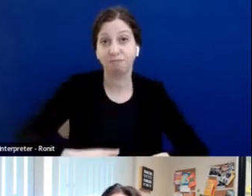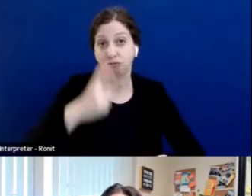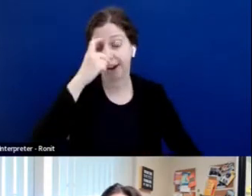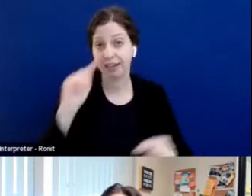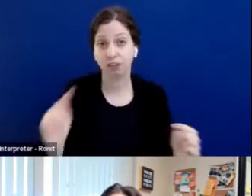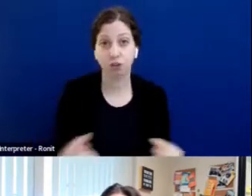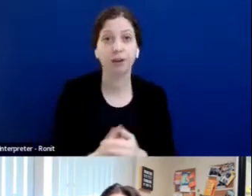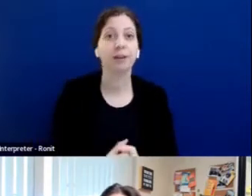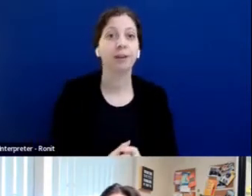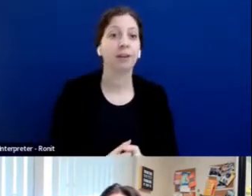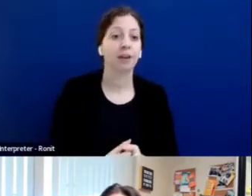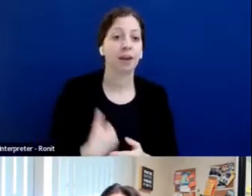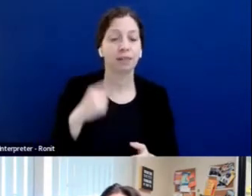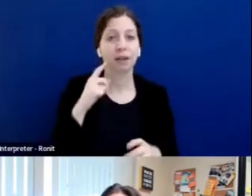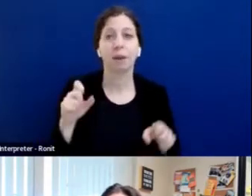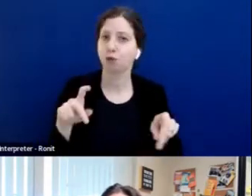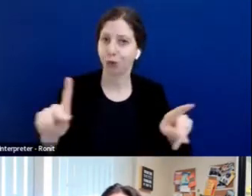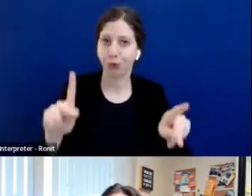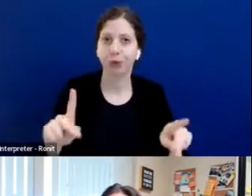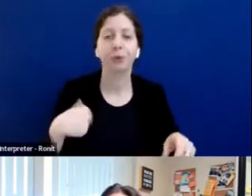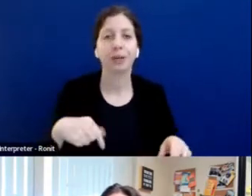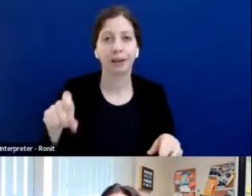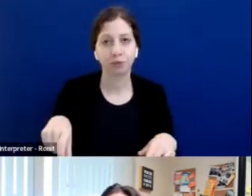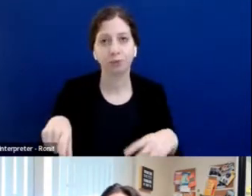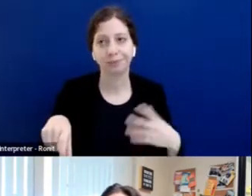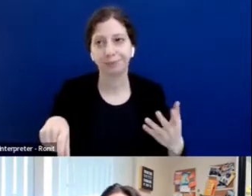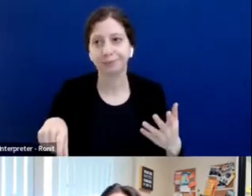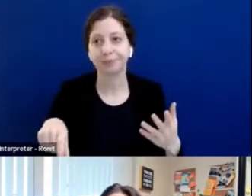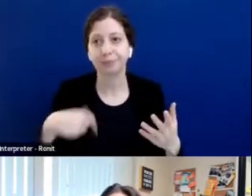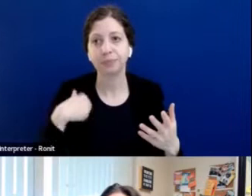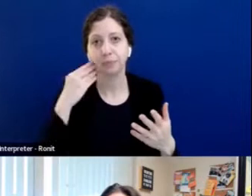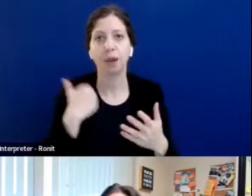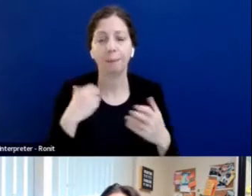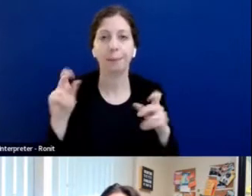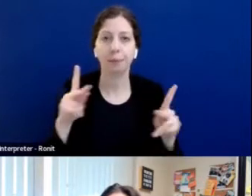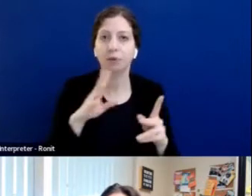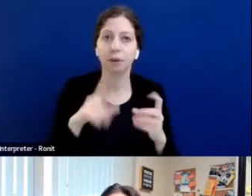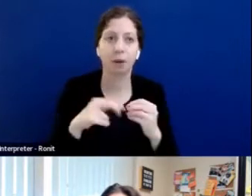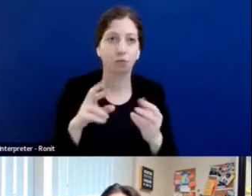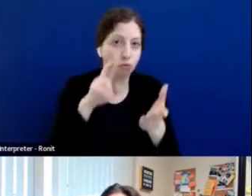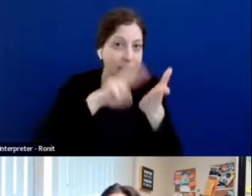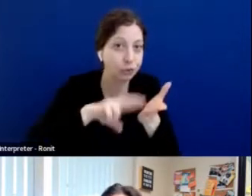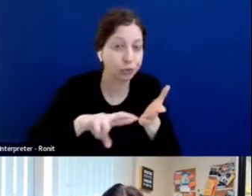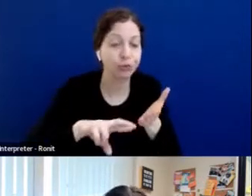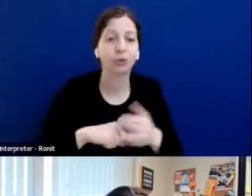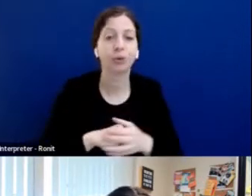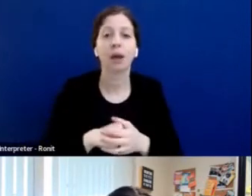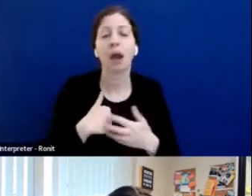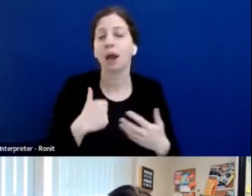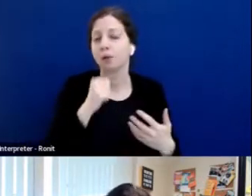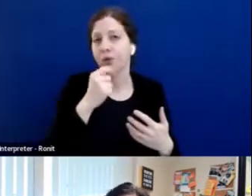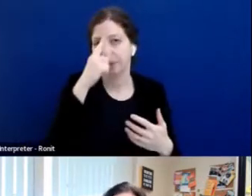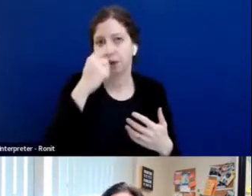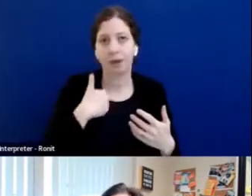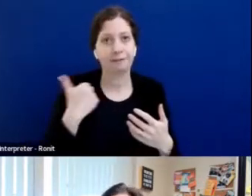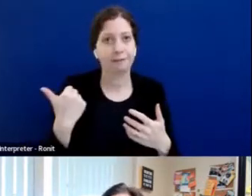that it's really the opportunity. I think we'd have to be, I think even when I know we have people who are talking about research, I don't think we even have